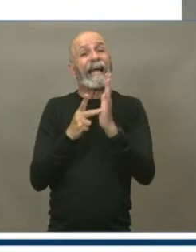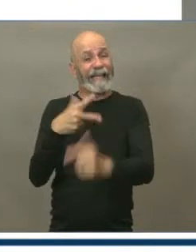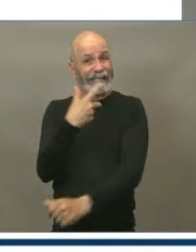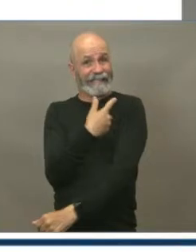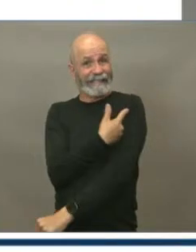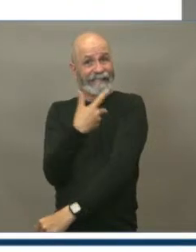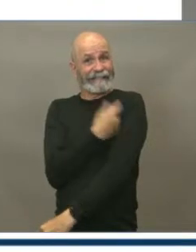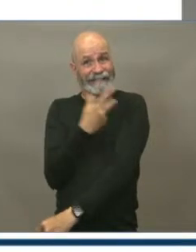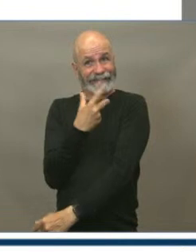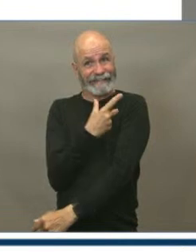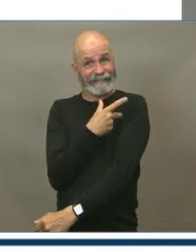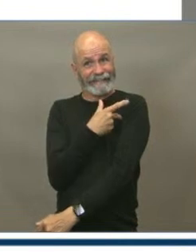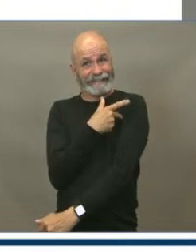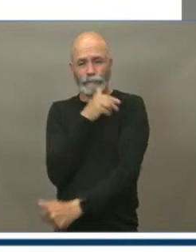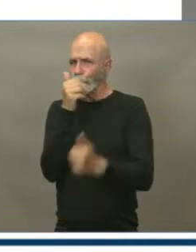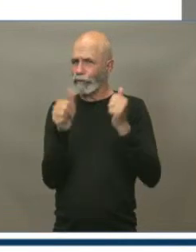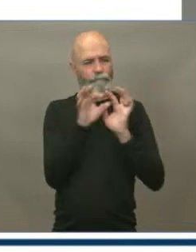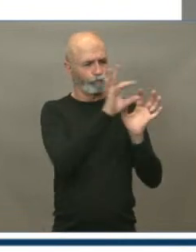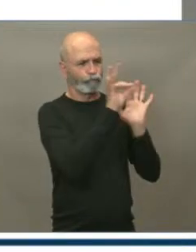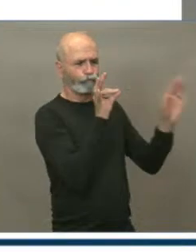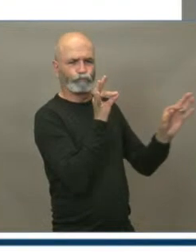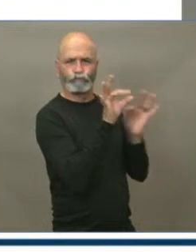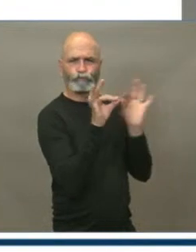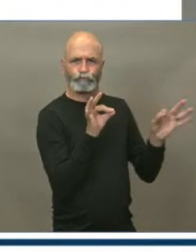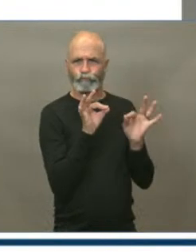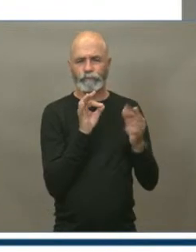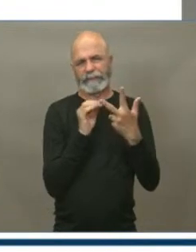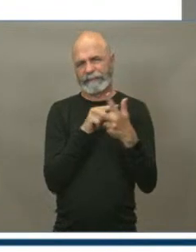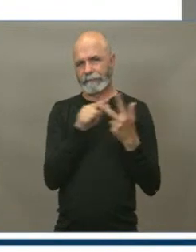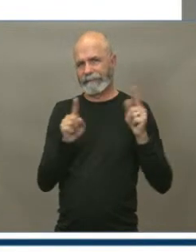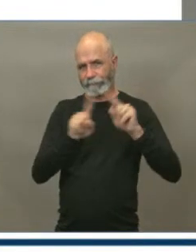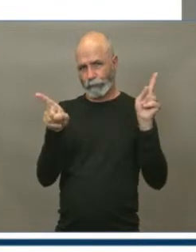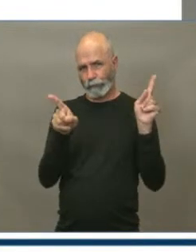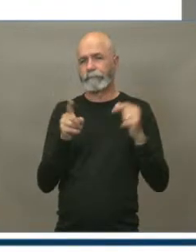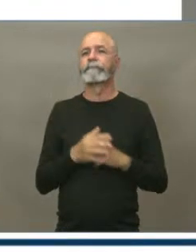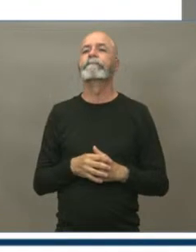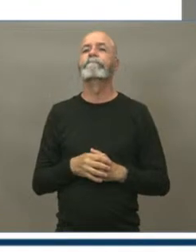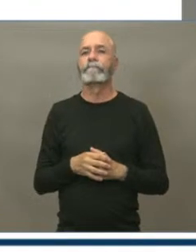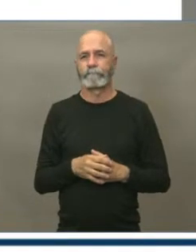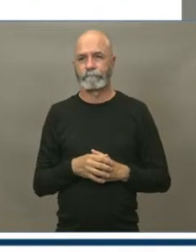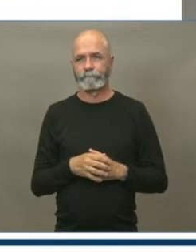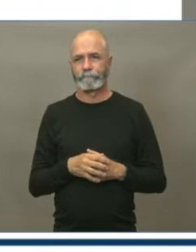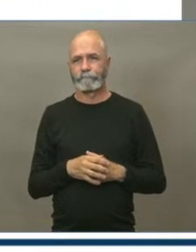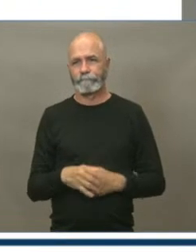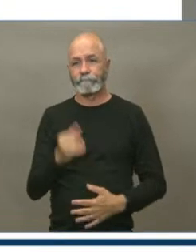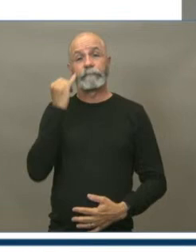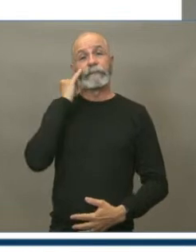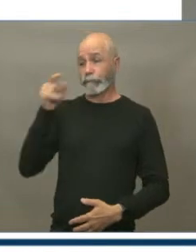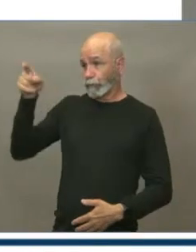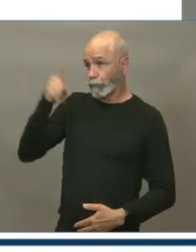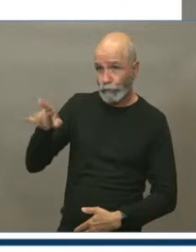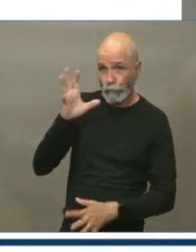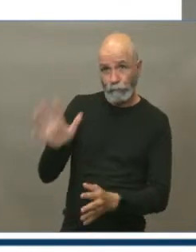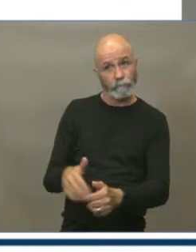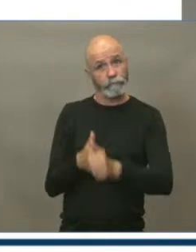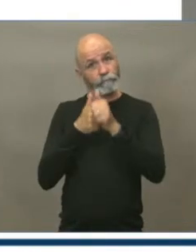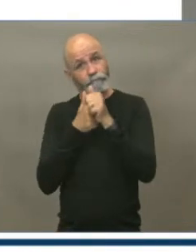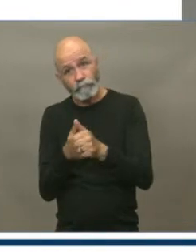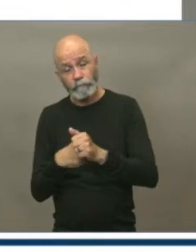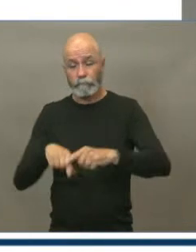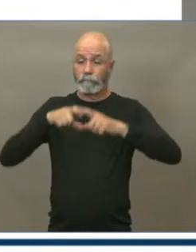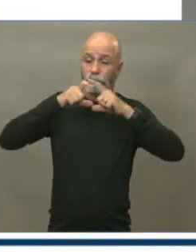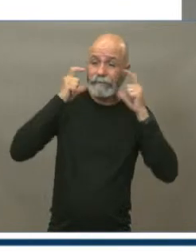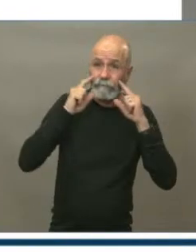I want to remind all Nova Scotians that for now, whether you are vaccinated or not, following the public health protocols is still necessary and